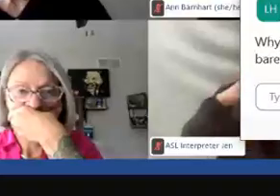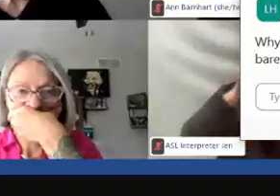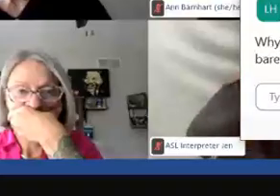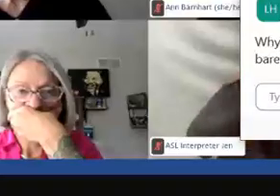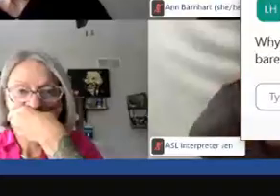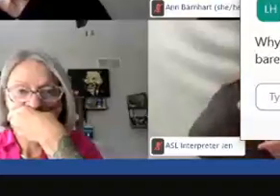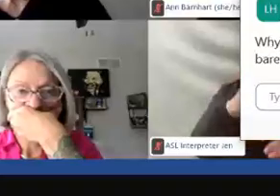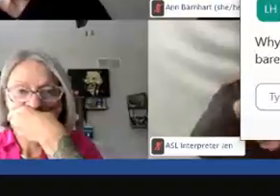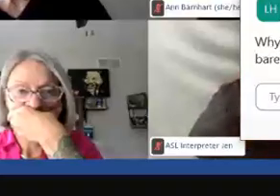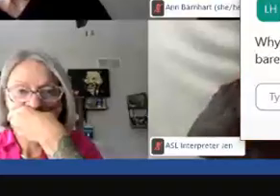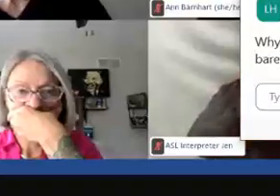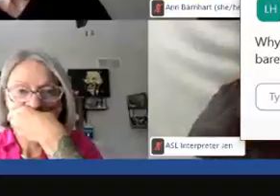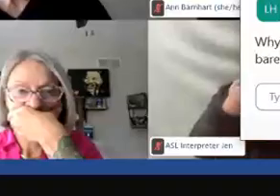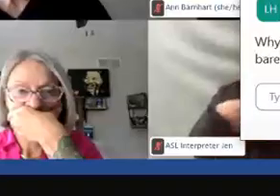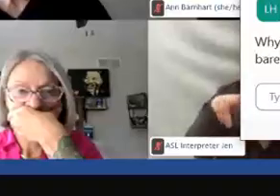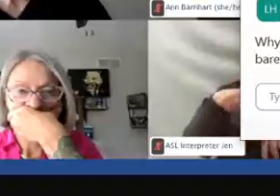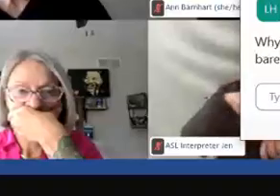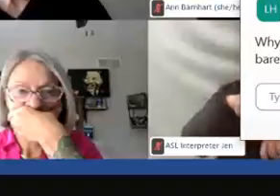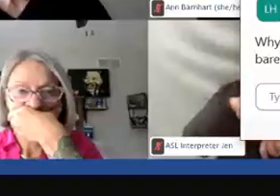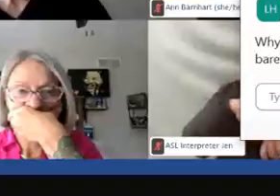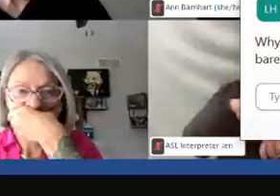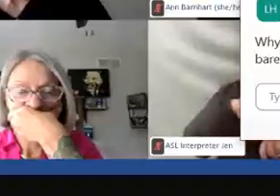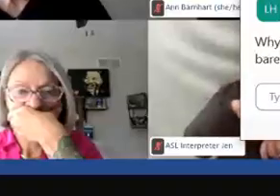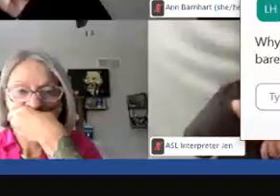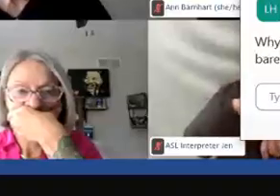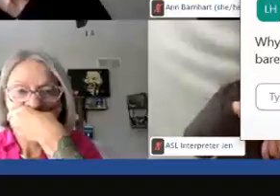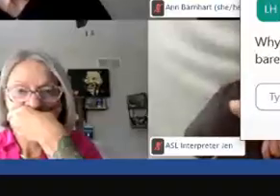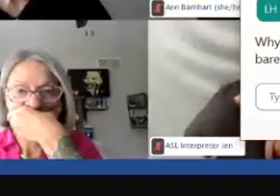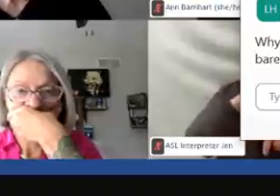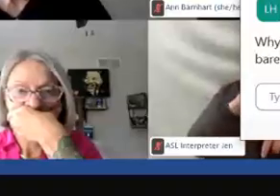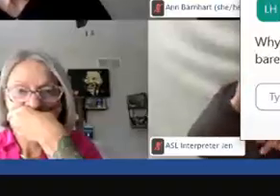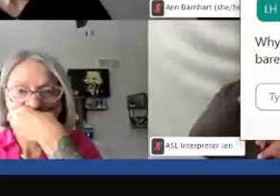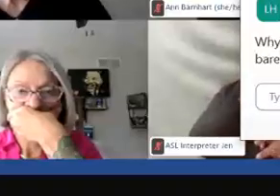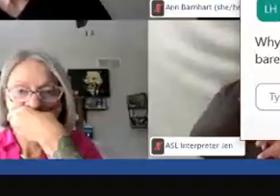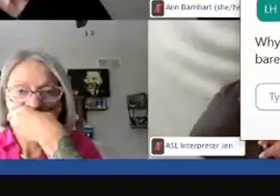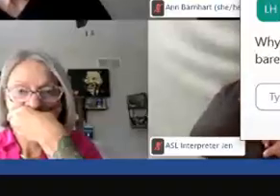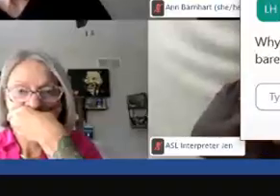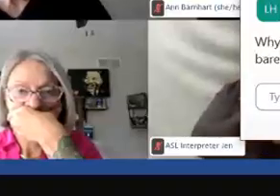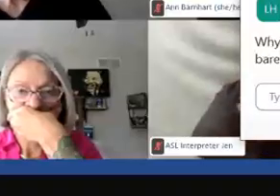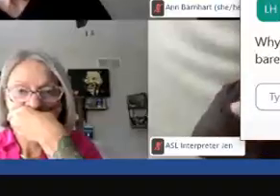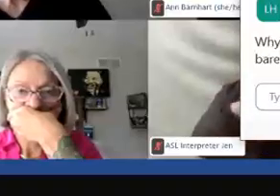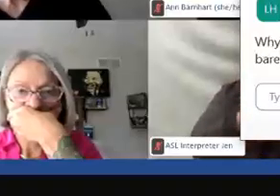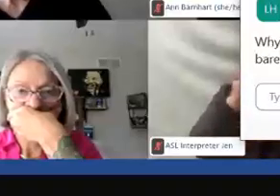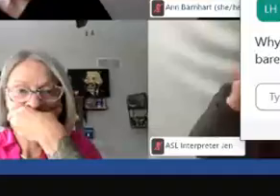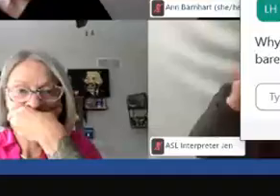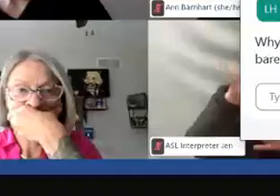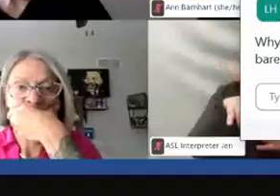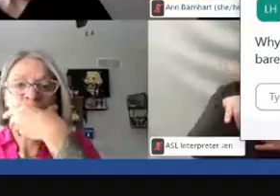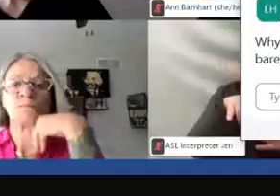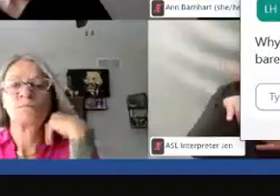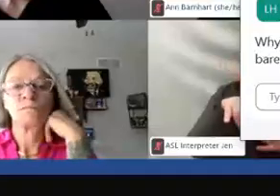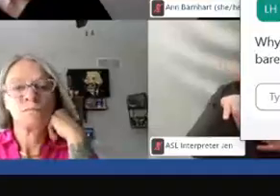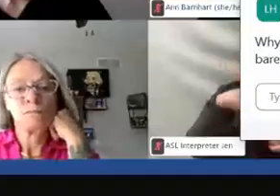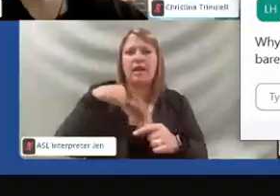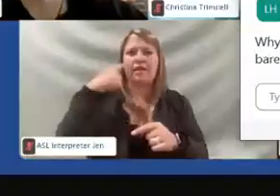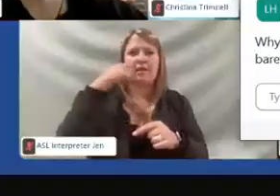we got with relatively short amount of time, and it's difficult to parse through all of that. So I think